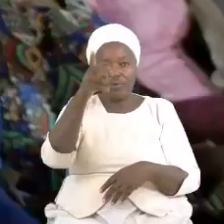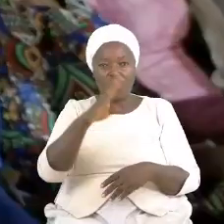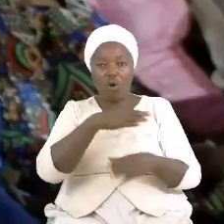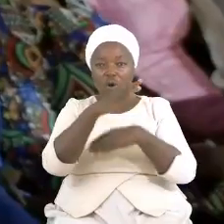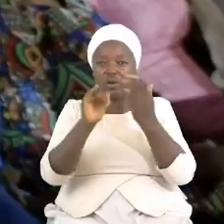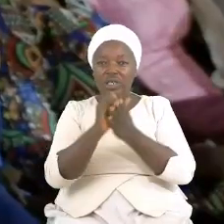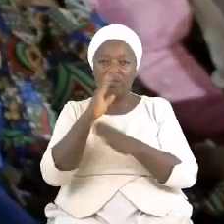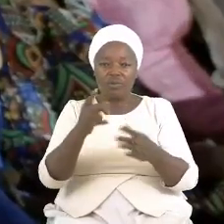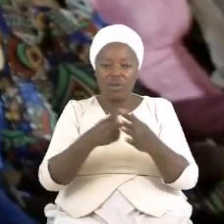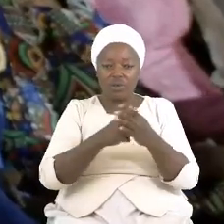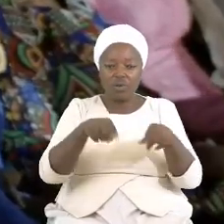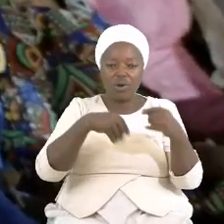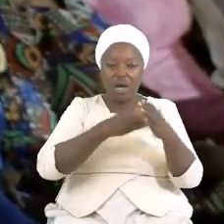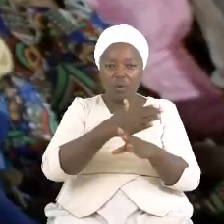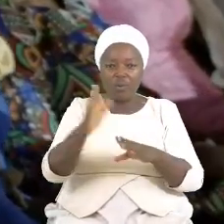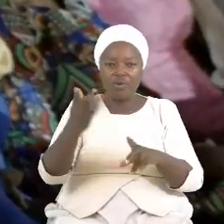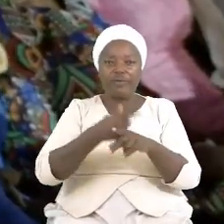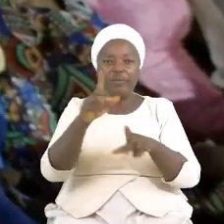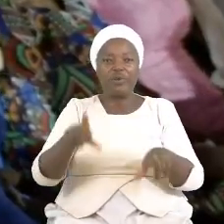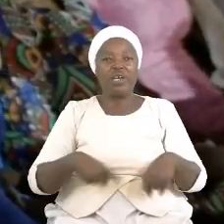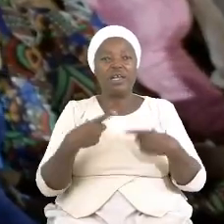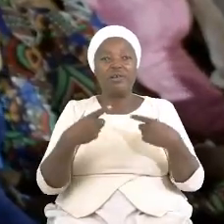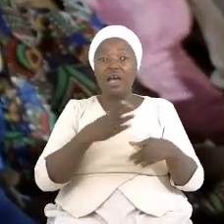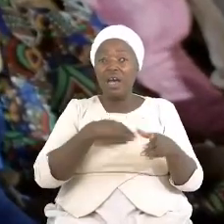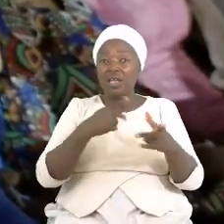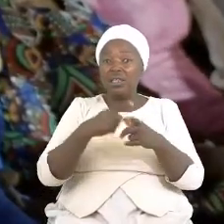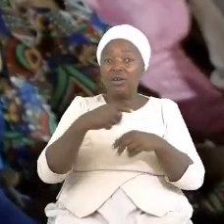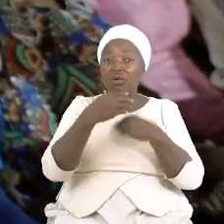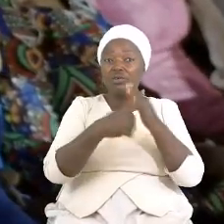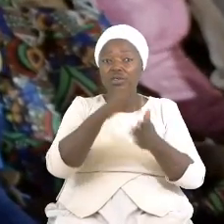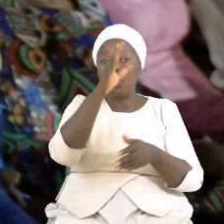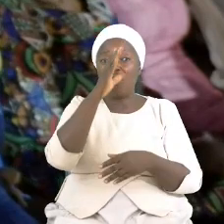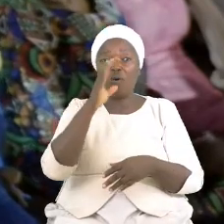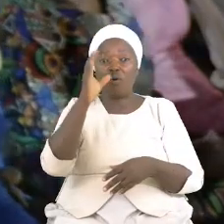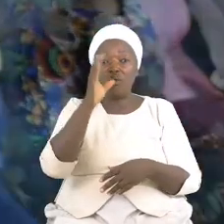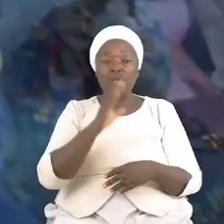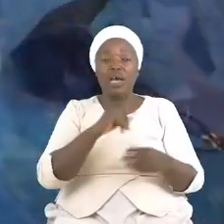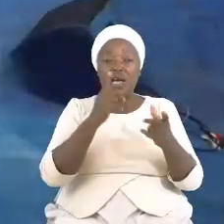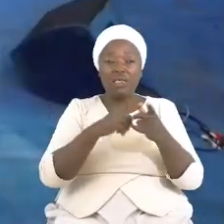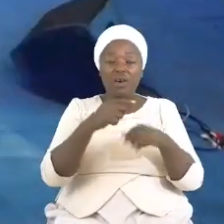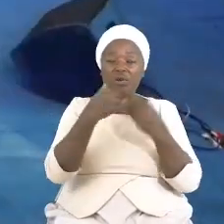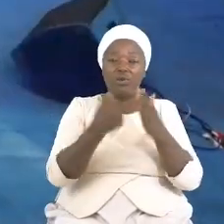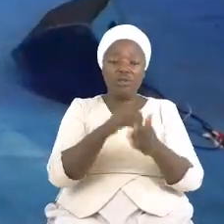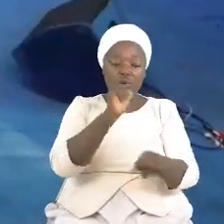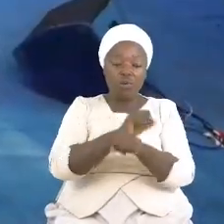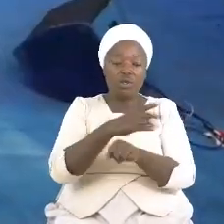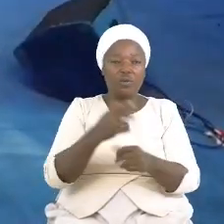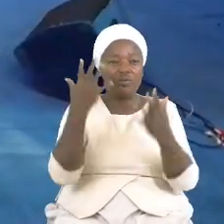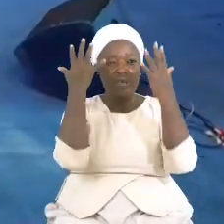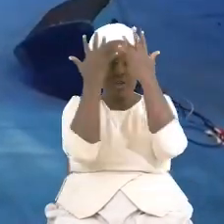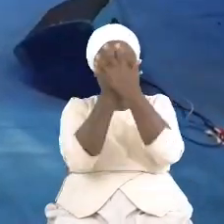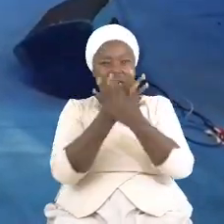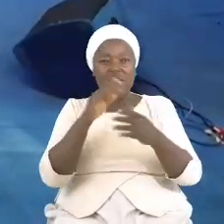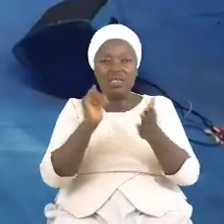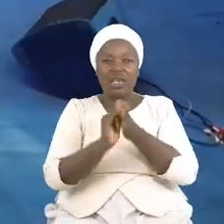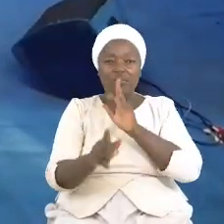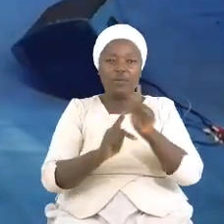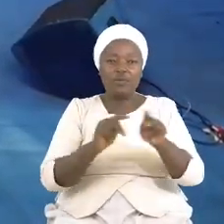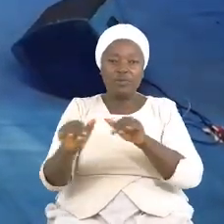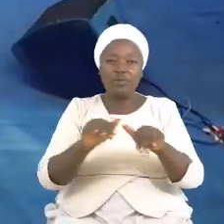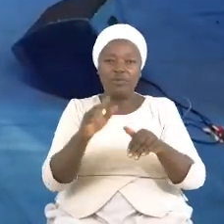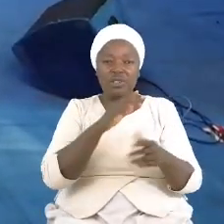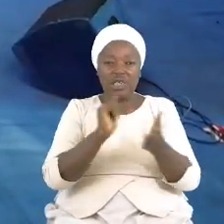away in your life. And all the occultism and all the works of darkness that people do and they are